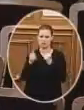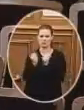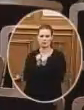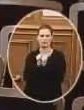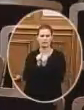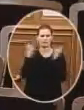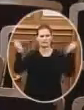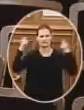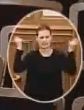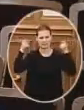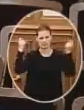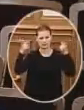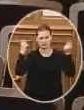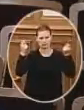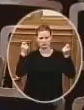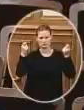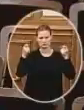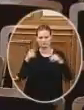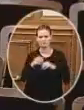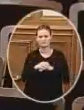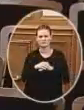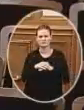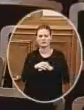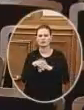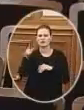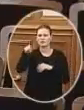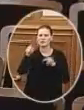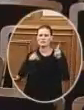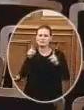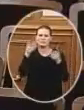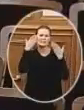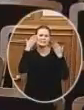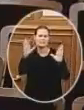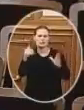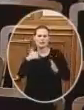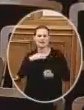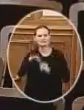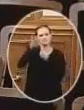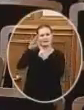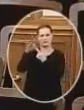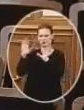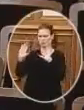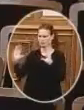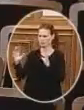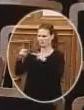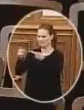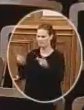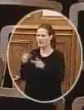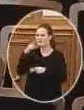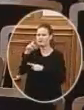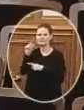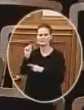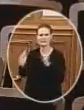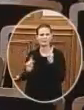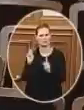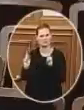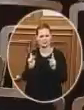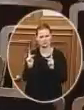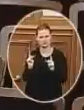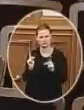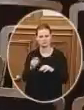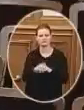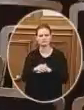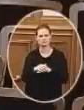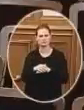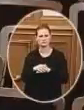who didn't even know that there were view sites set aside for people with disabilities and couldn't reach them. So the idea of people who helped make that last connection or